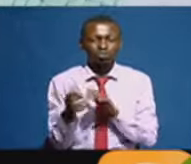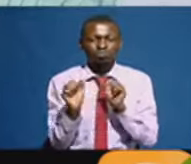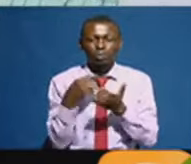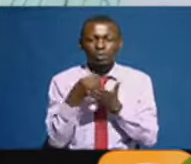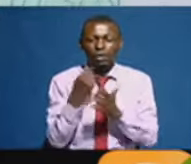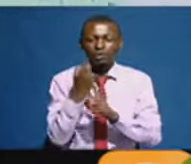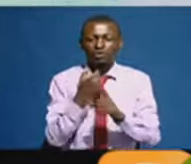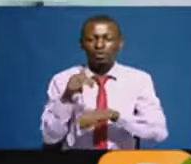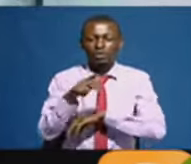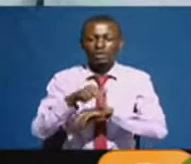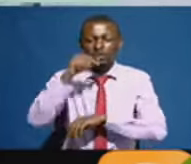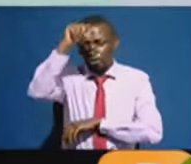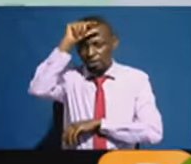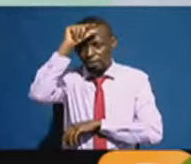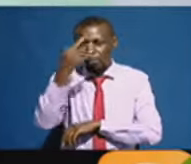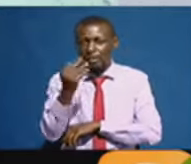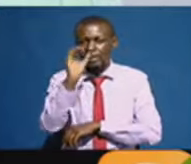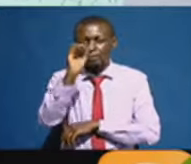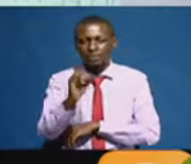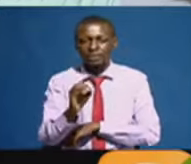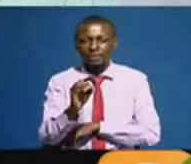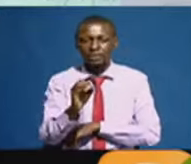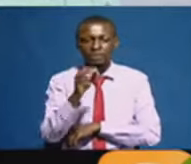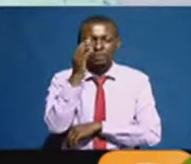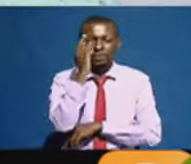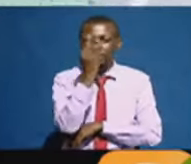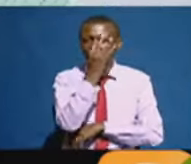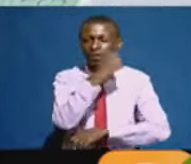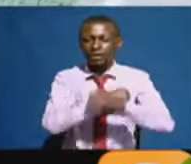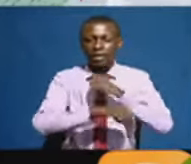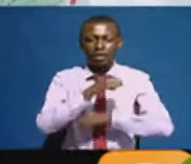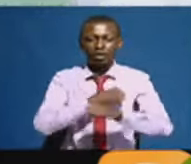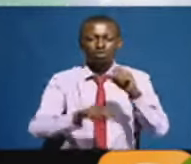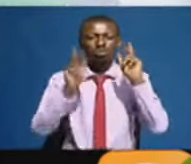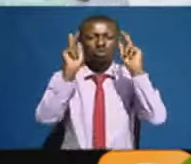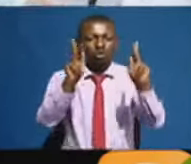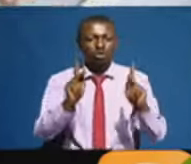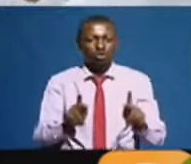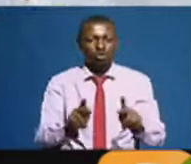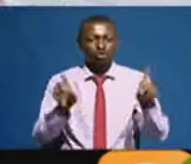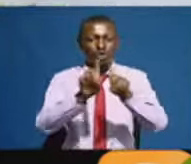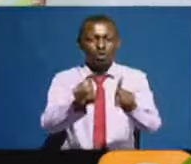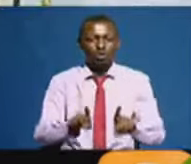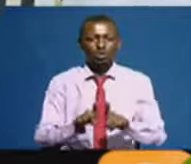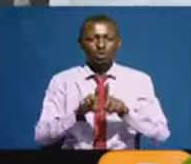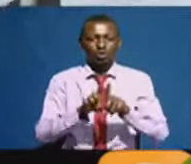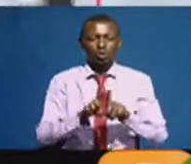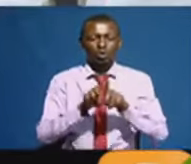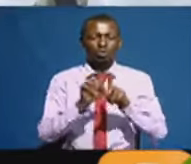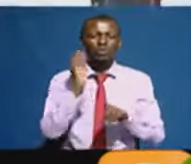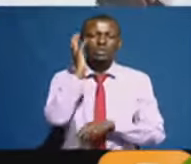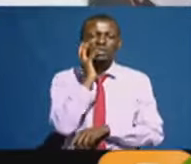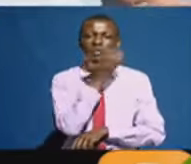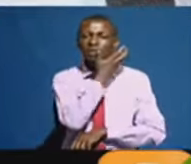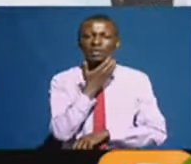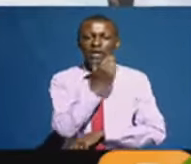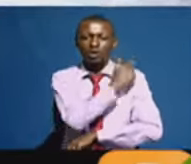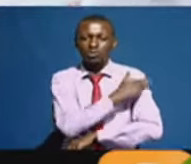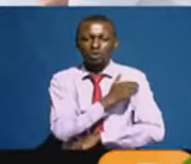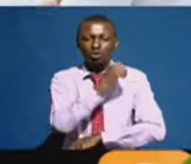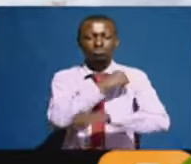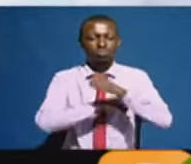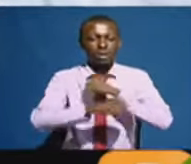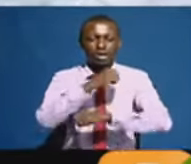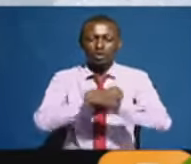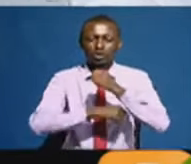national government. But the step taken by Nyeri and Kisumu, and then with the teaching and referral hospital, is a huge one,